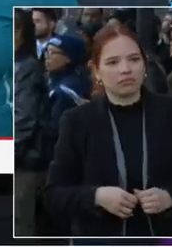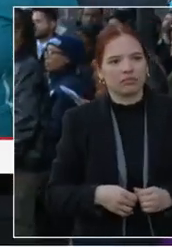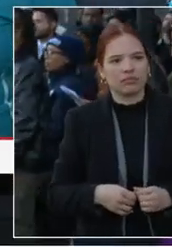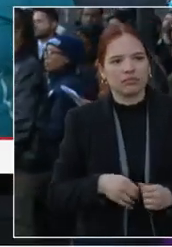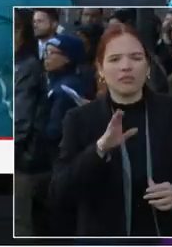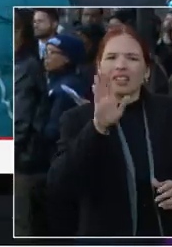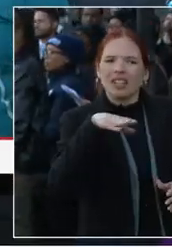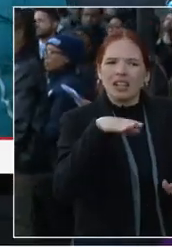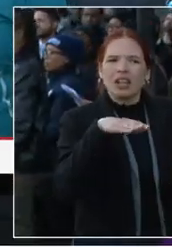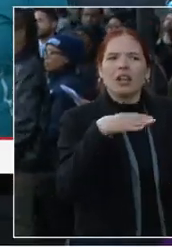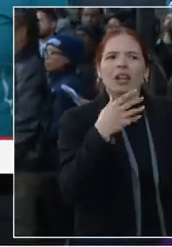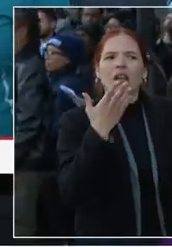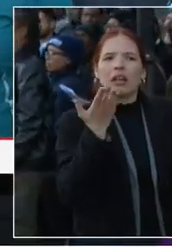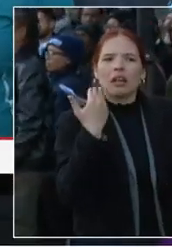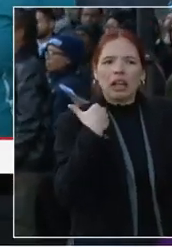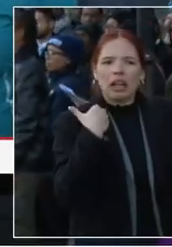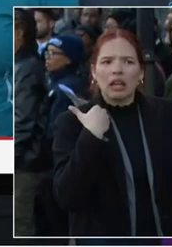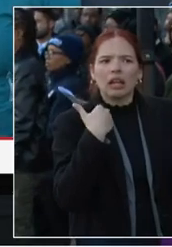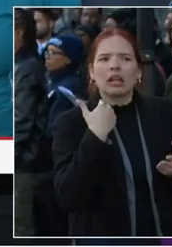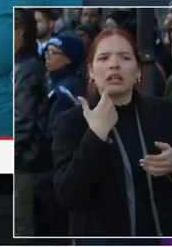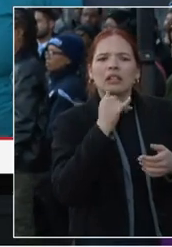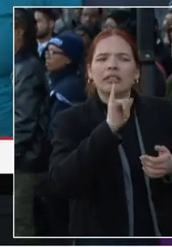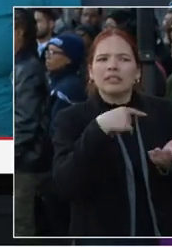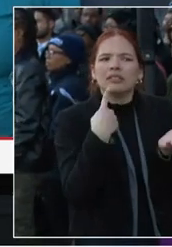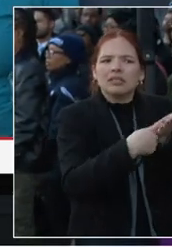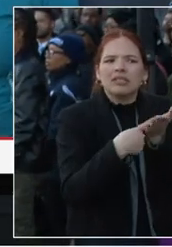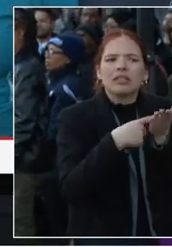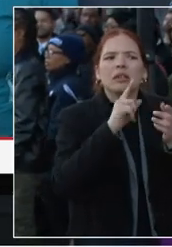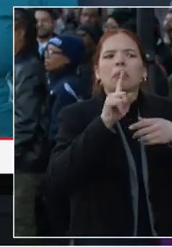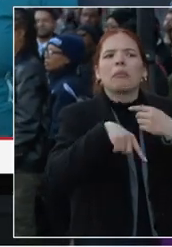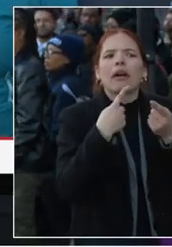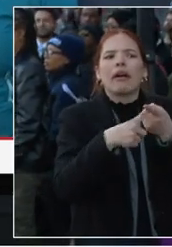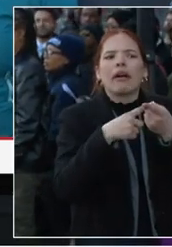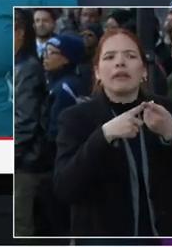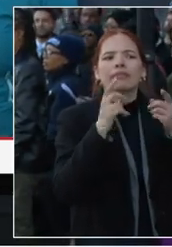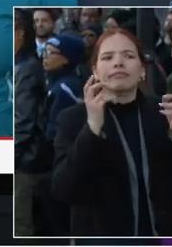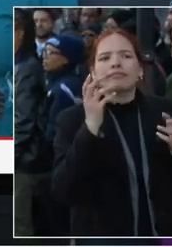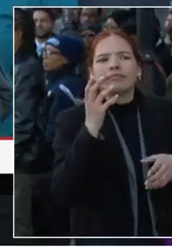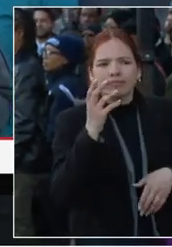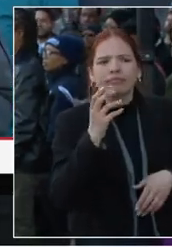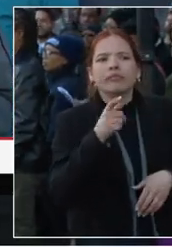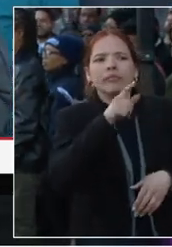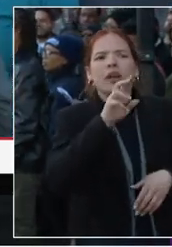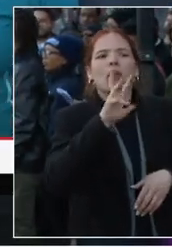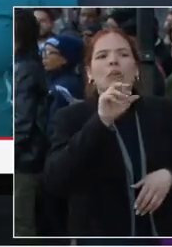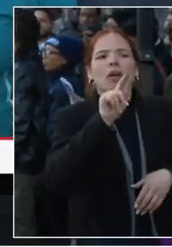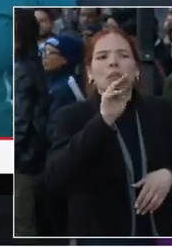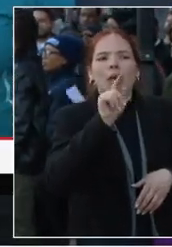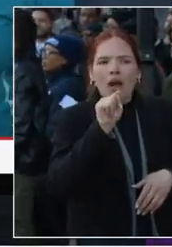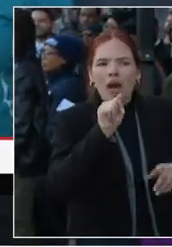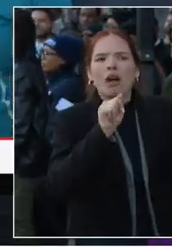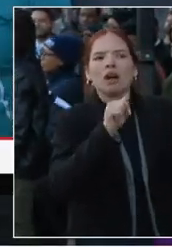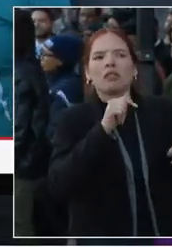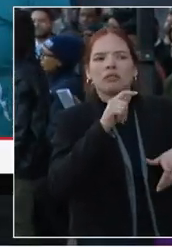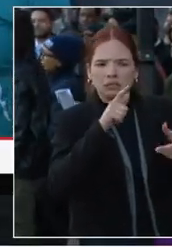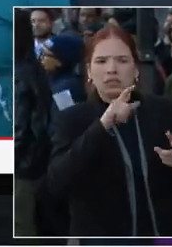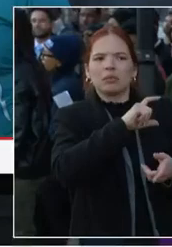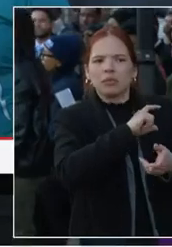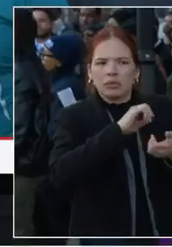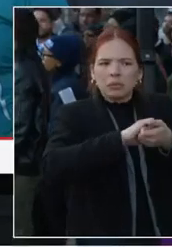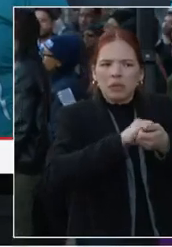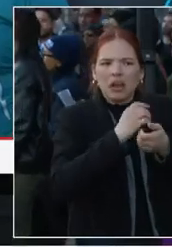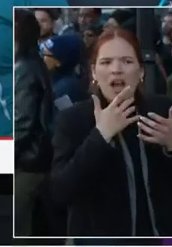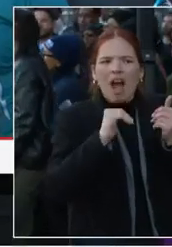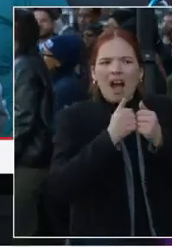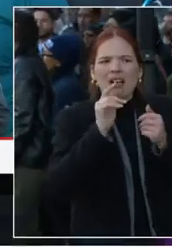spoke, it was about WMATA's police and MPD working together. Can you give us an update on how we're gauging the